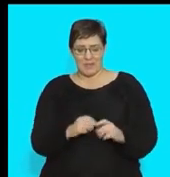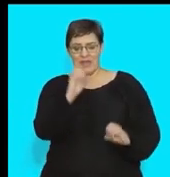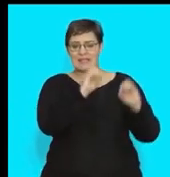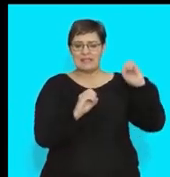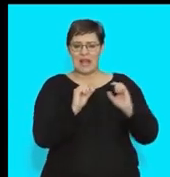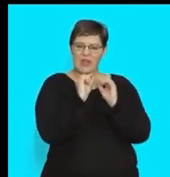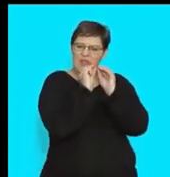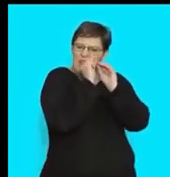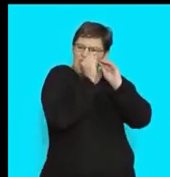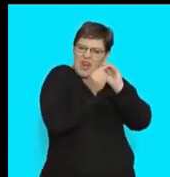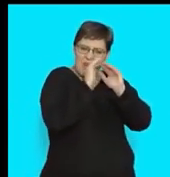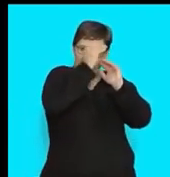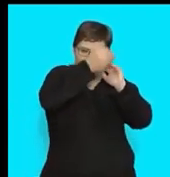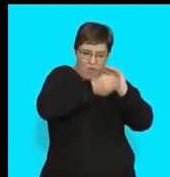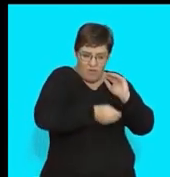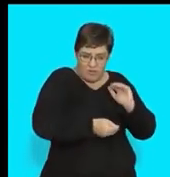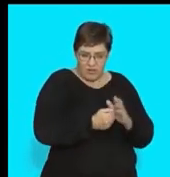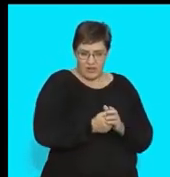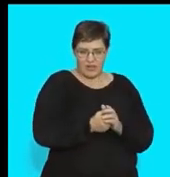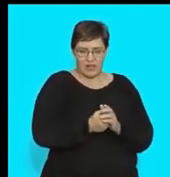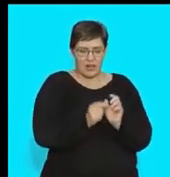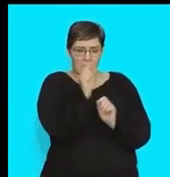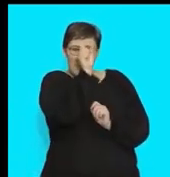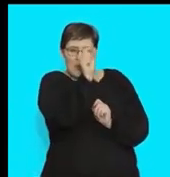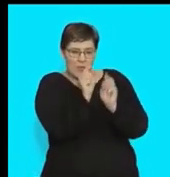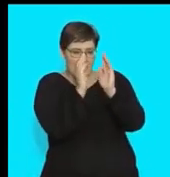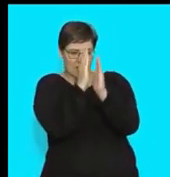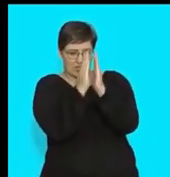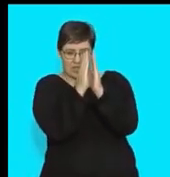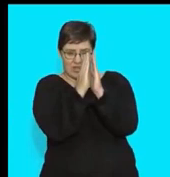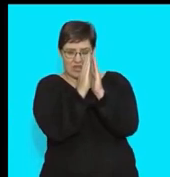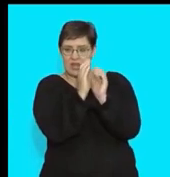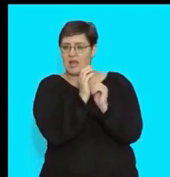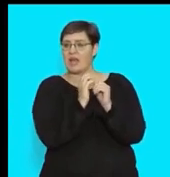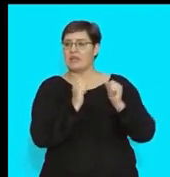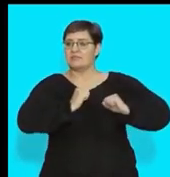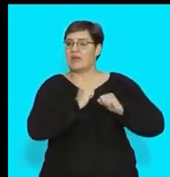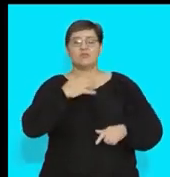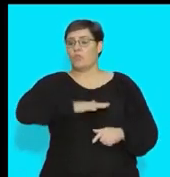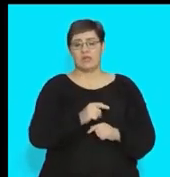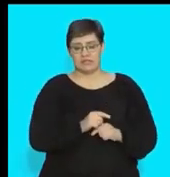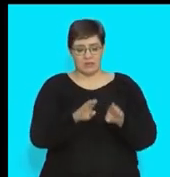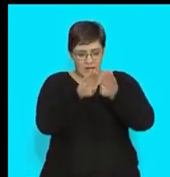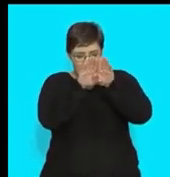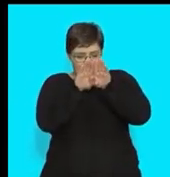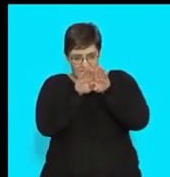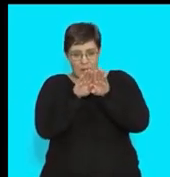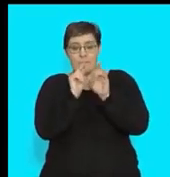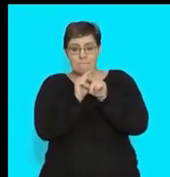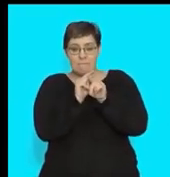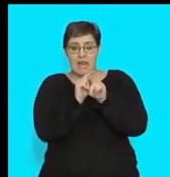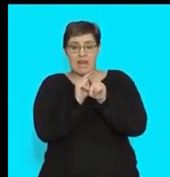are thin-walled. They're right next to each other. I don't want spaces. Why? That would mean a lack